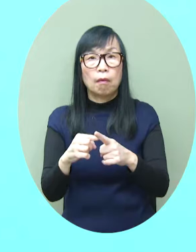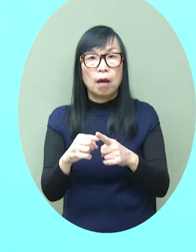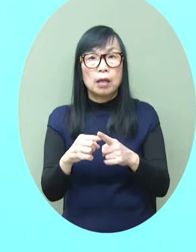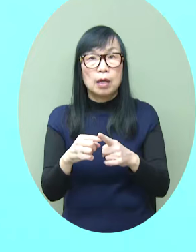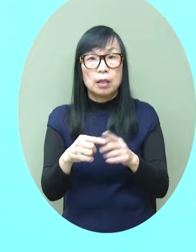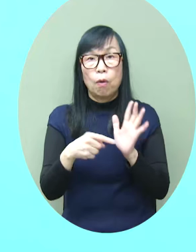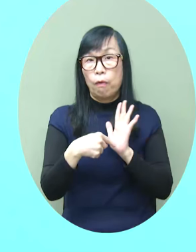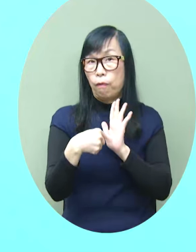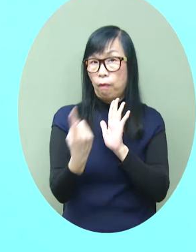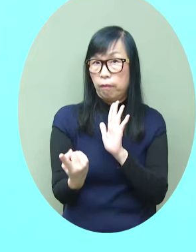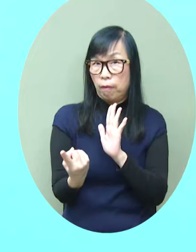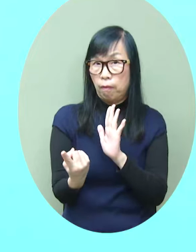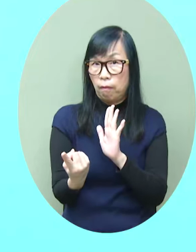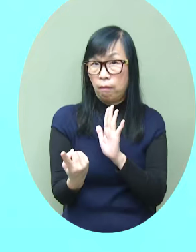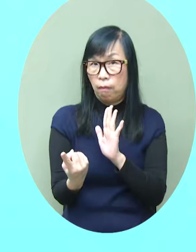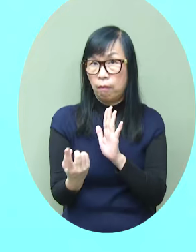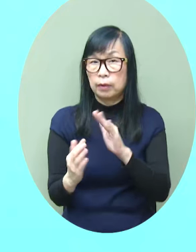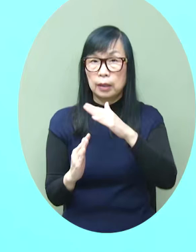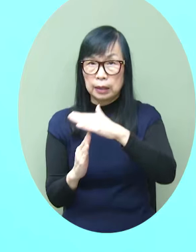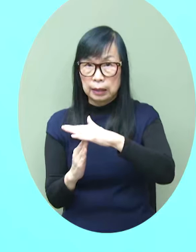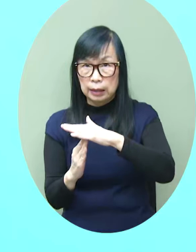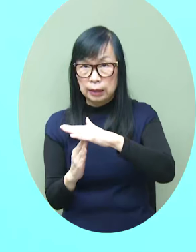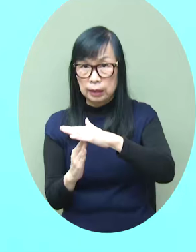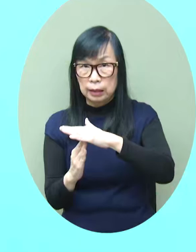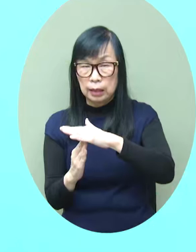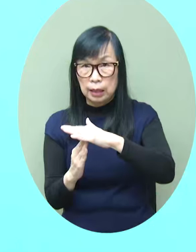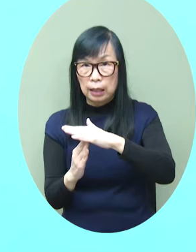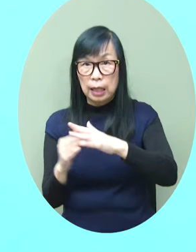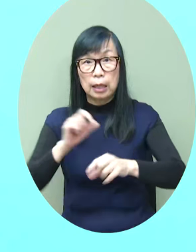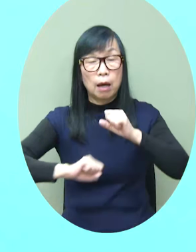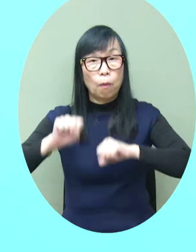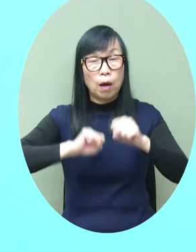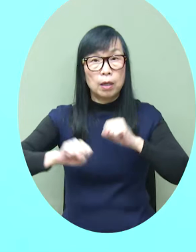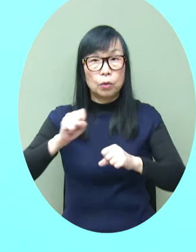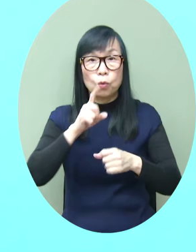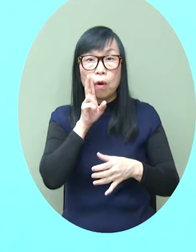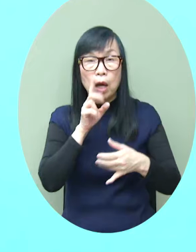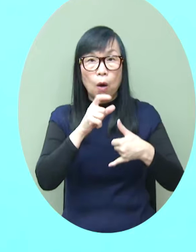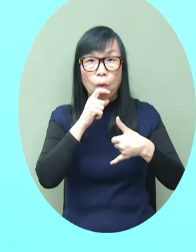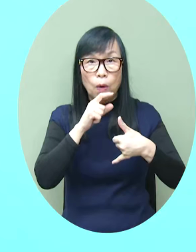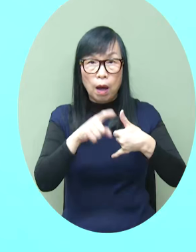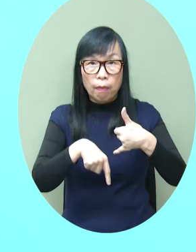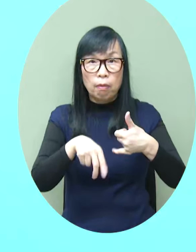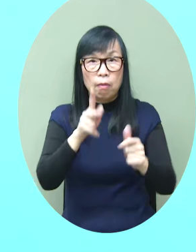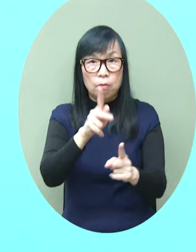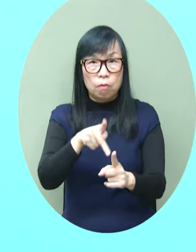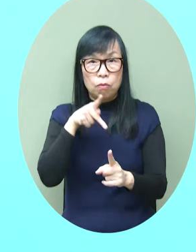individuals, organizations that have been using Hong Kongto spread,